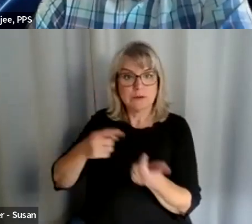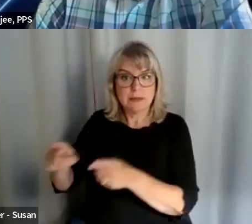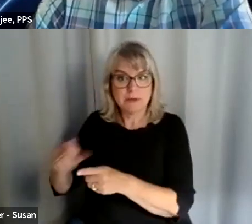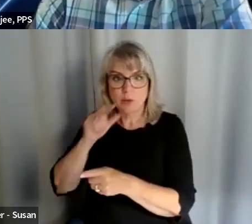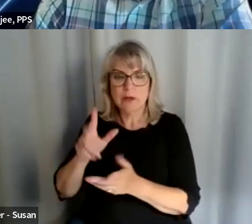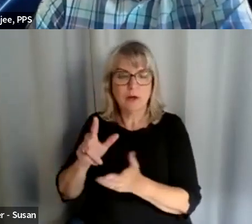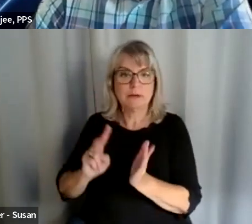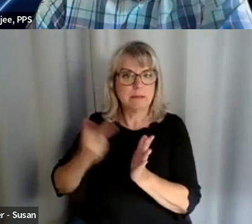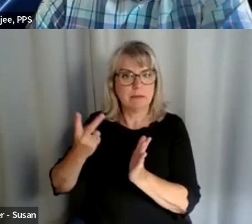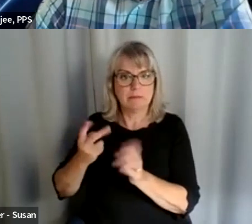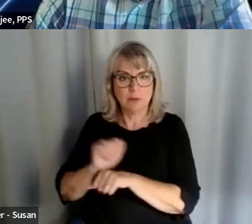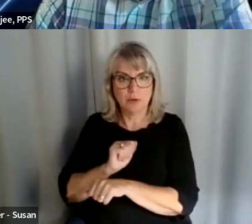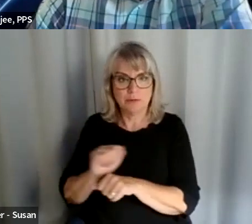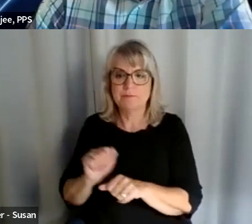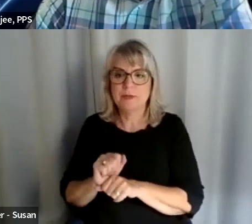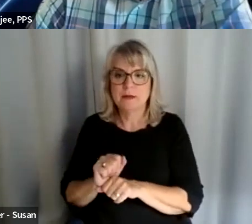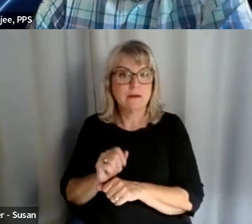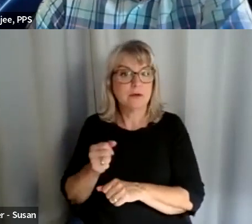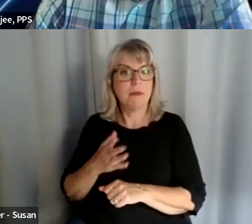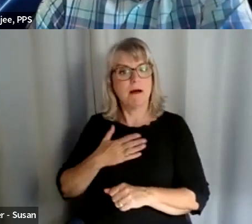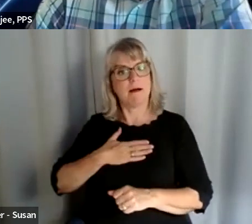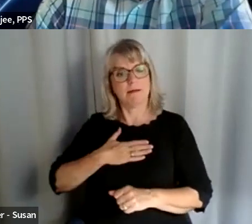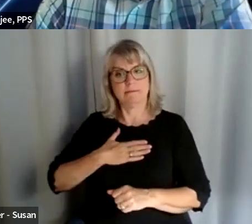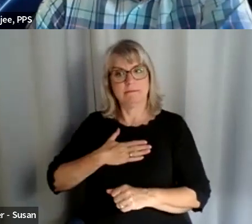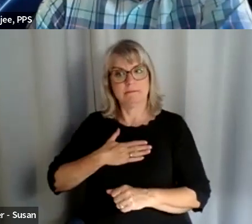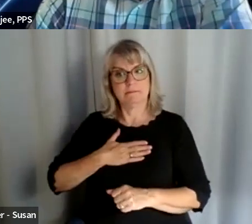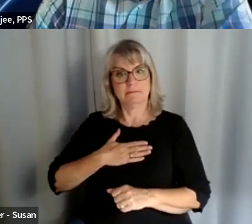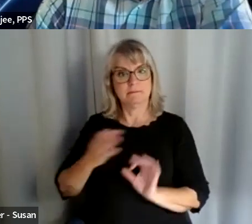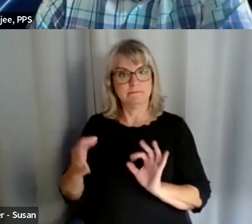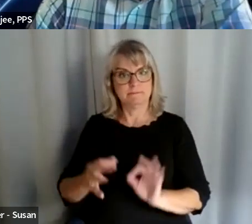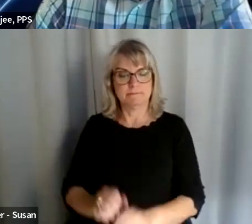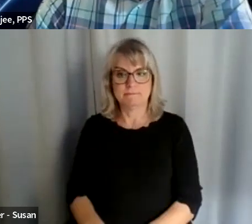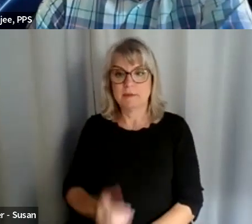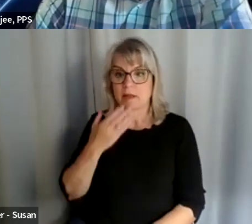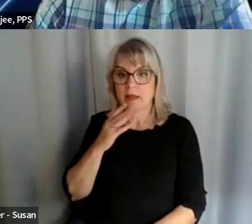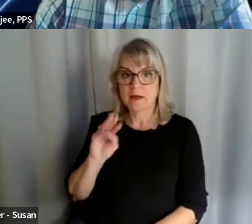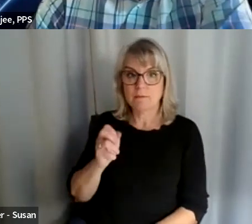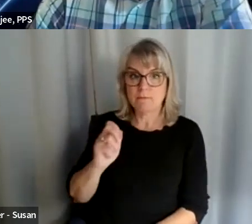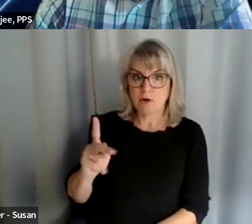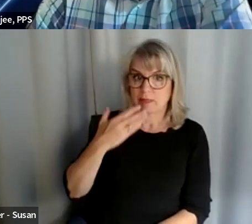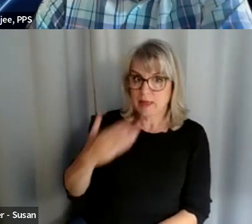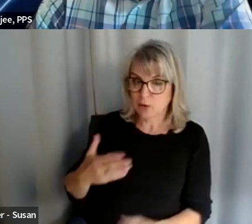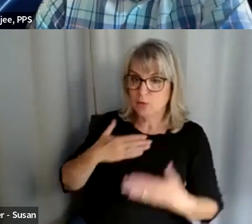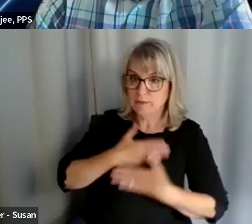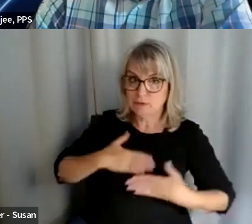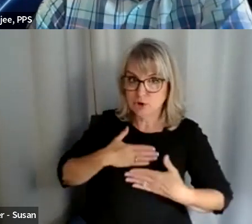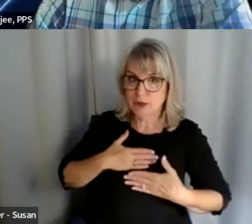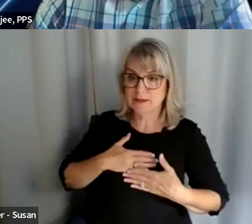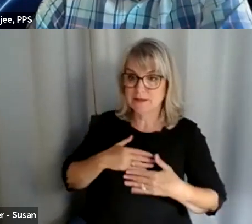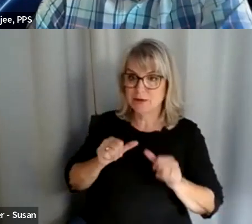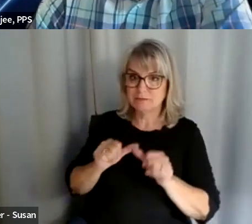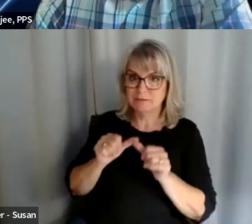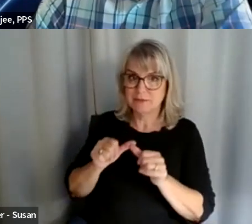the wheel. But those are some of my ideas. Thank you. Thank you, Mark. I appreciate that. And stay tuned on that state